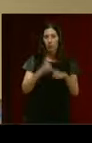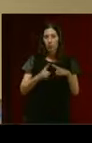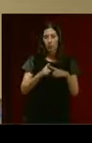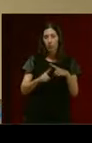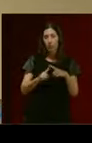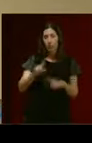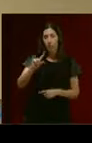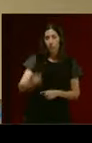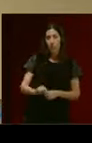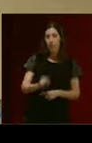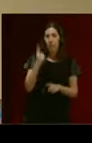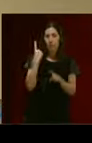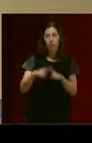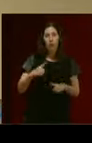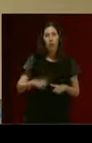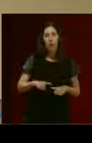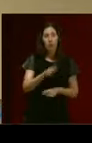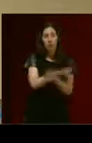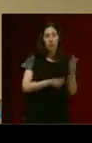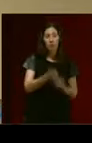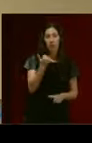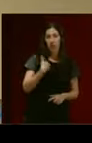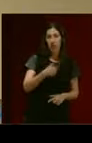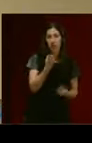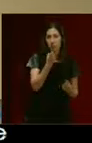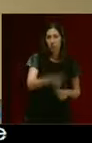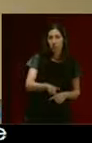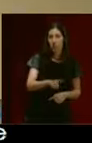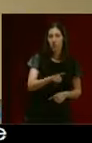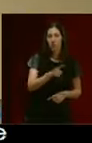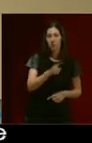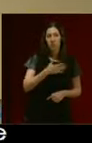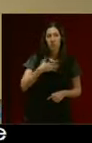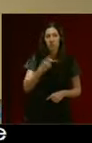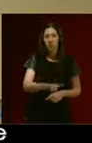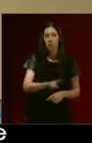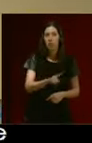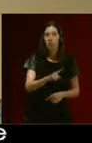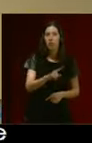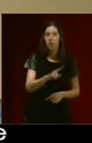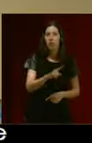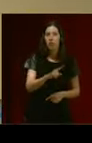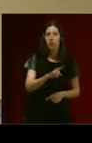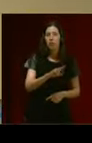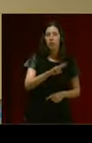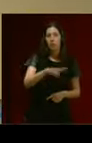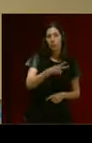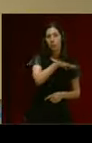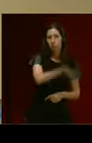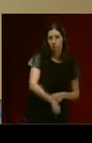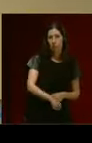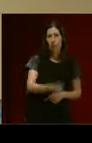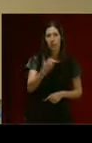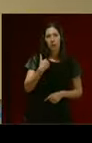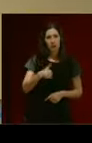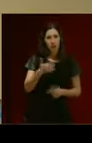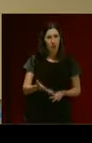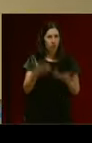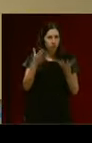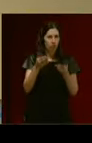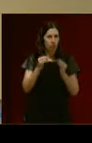of the manufacturing companies, they can sell you the same model for